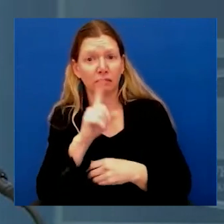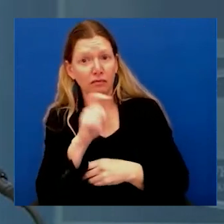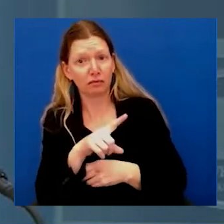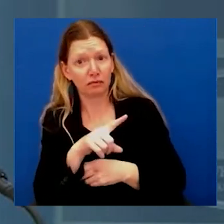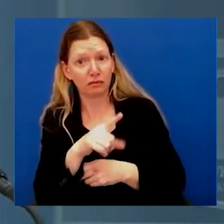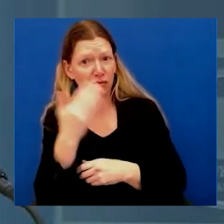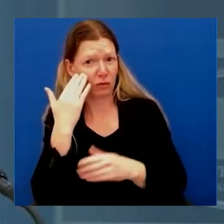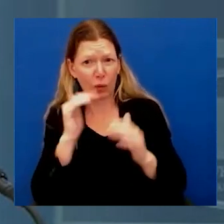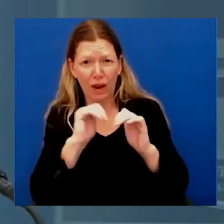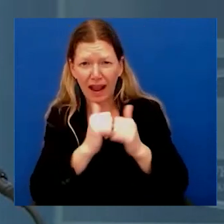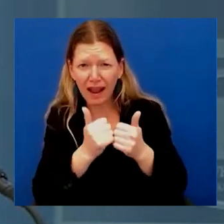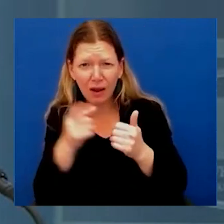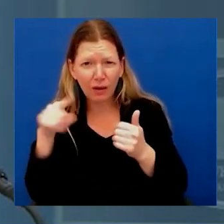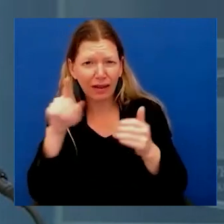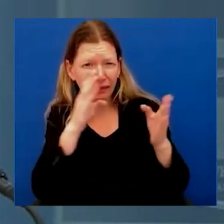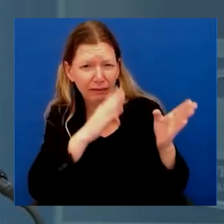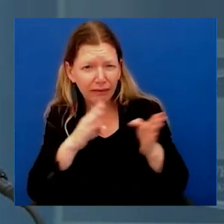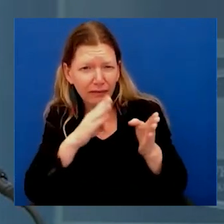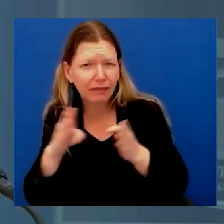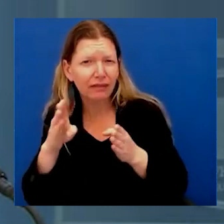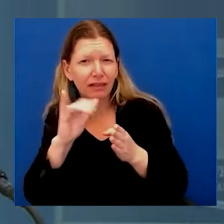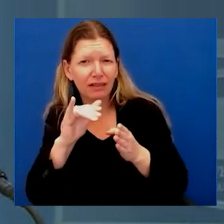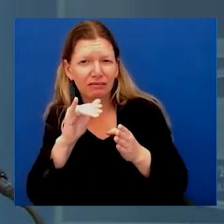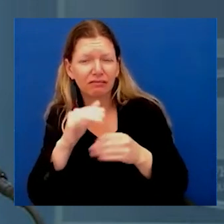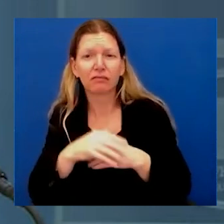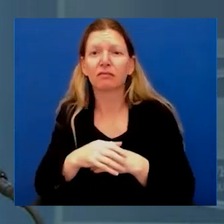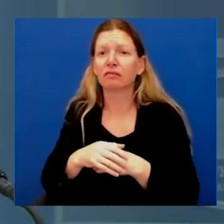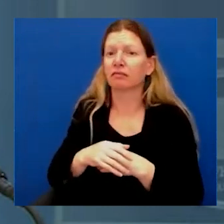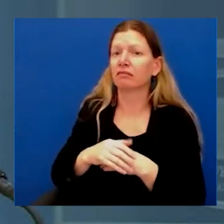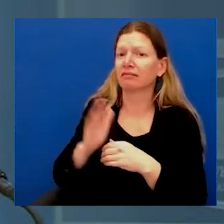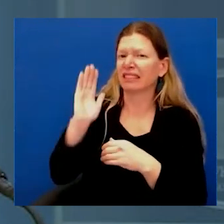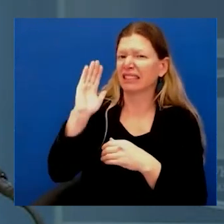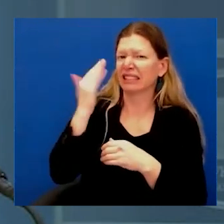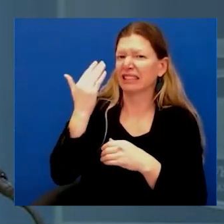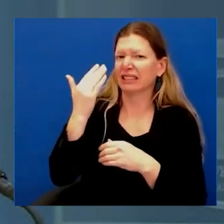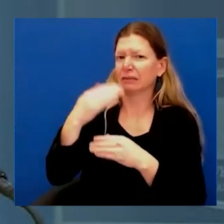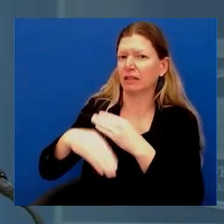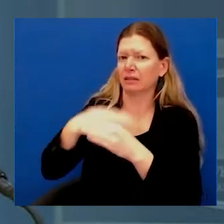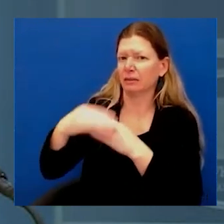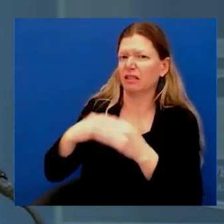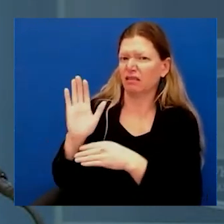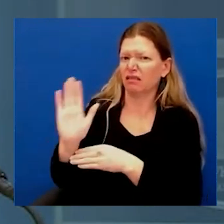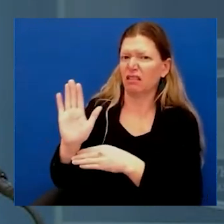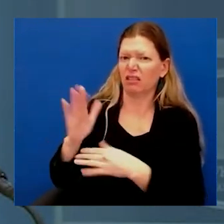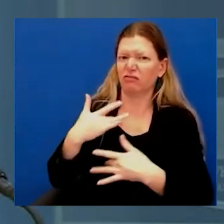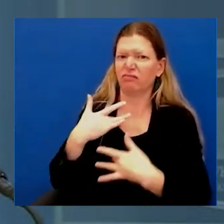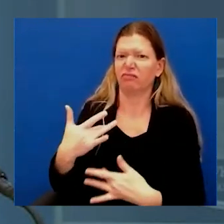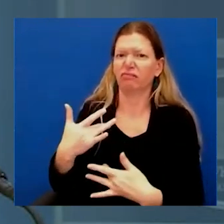Hezbollah does. But again, for our purposes today, and the question you're asking, the attribution that our intelligence